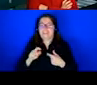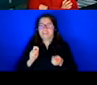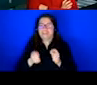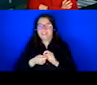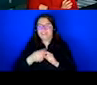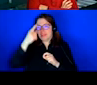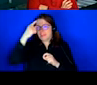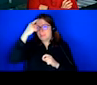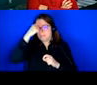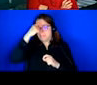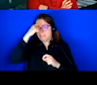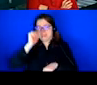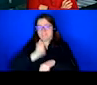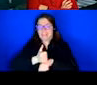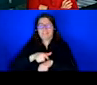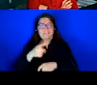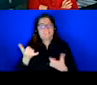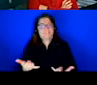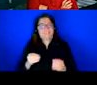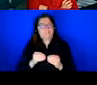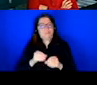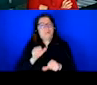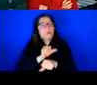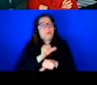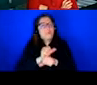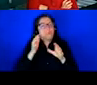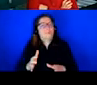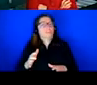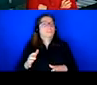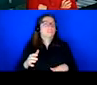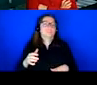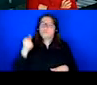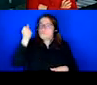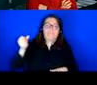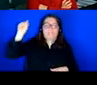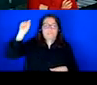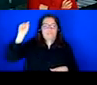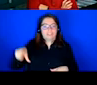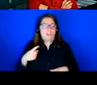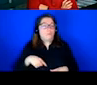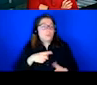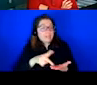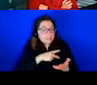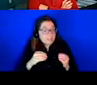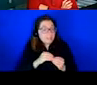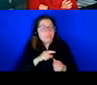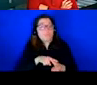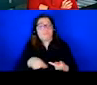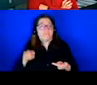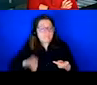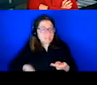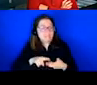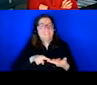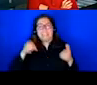workers' revolution, because like, we're getting paid more now, we're getting benefits, we're getting education. You know, this is a good thing and